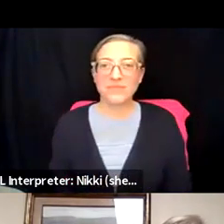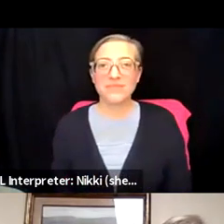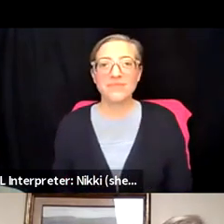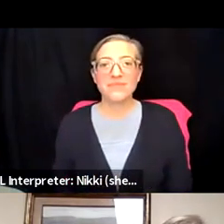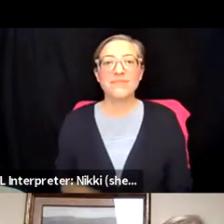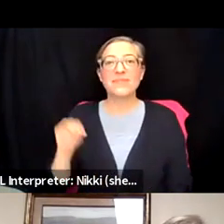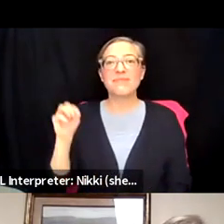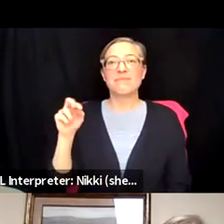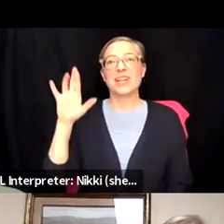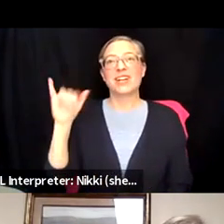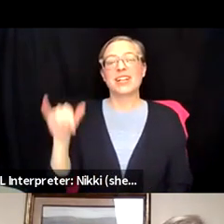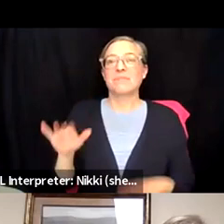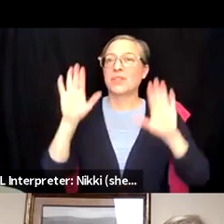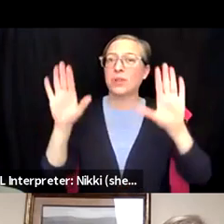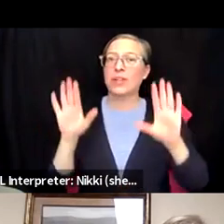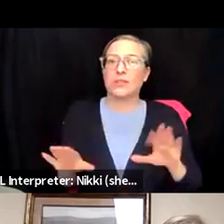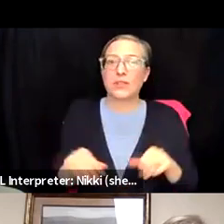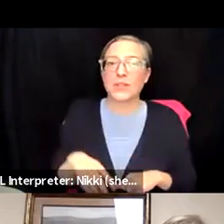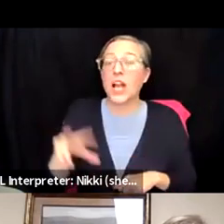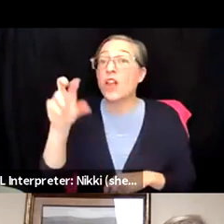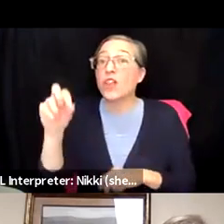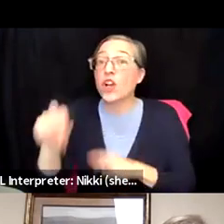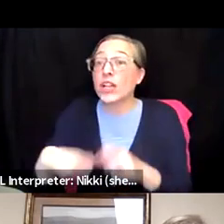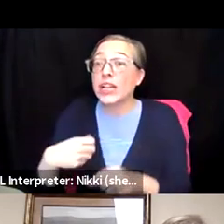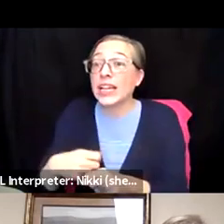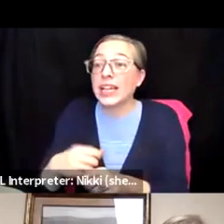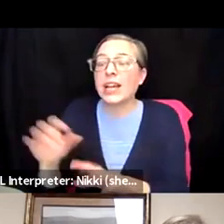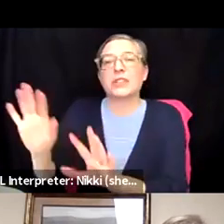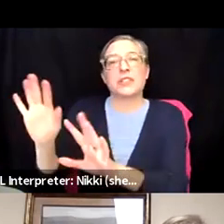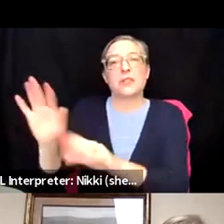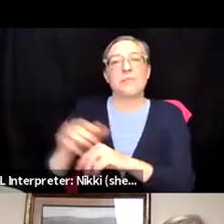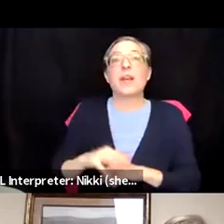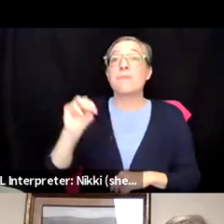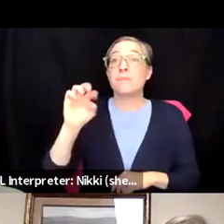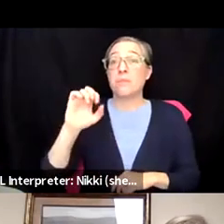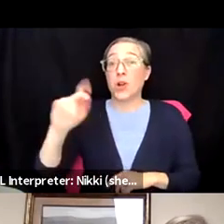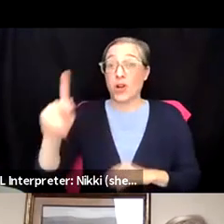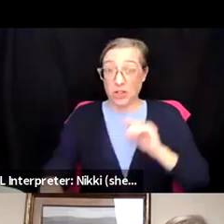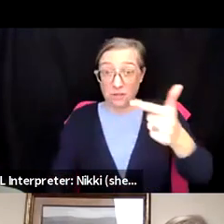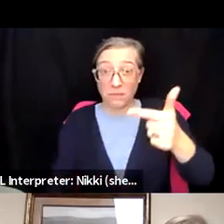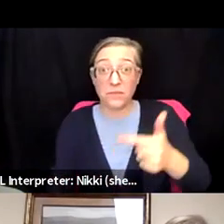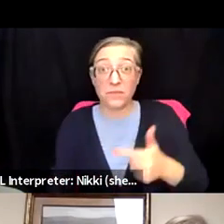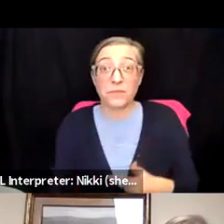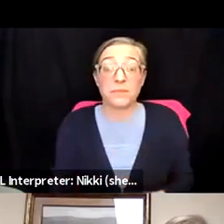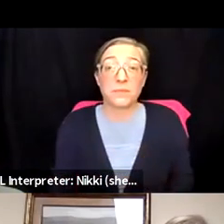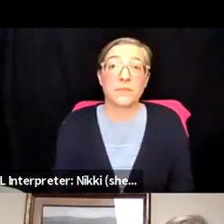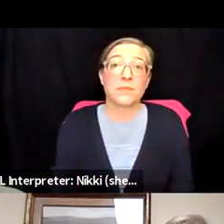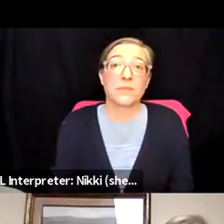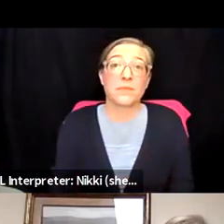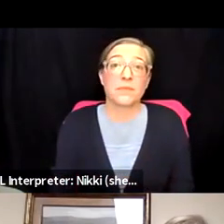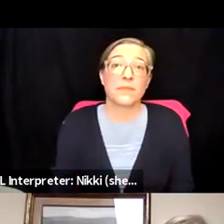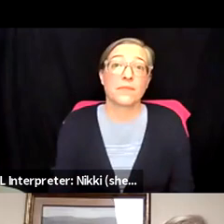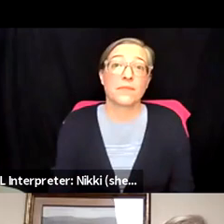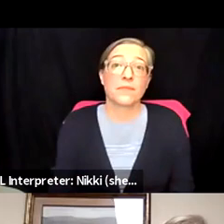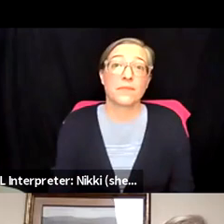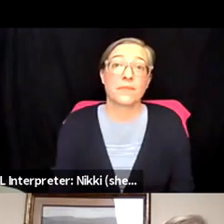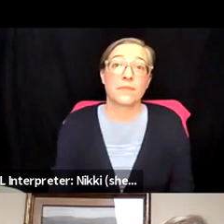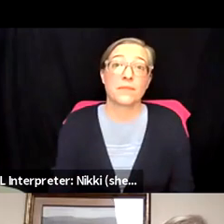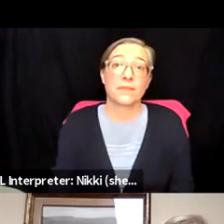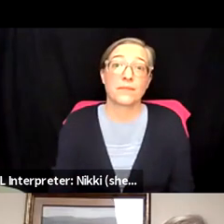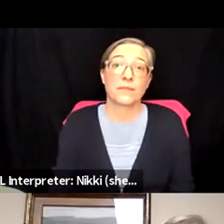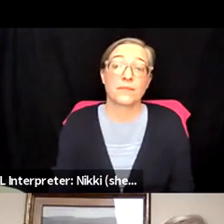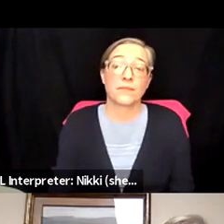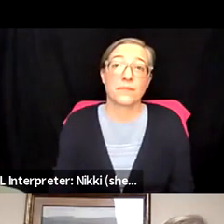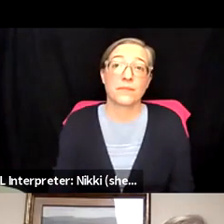Wonderful. At 30 years, no. Mark, it's your turn, please. I better unmute then.